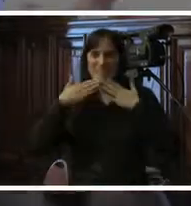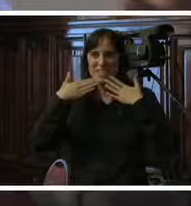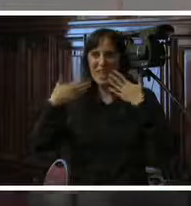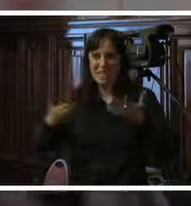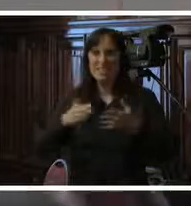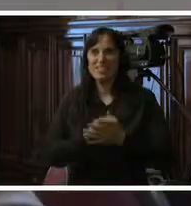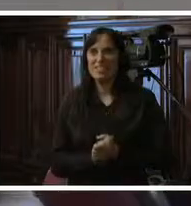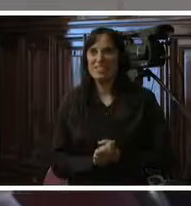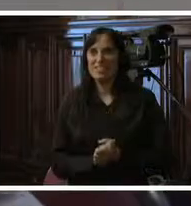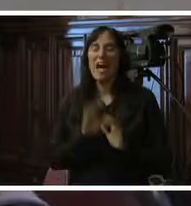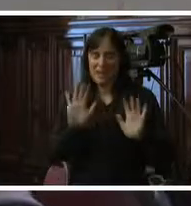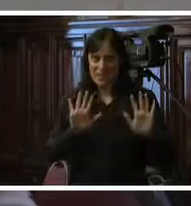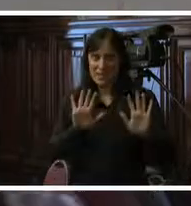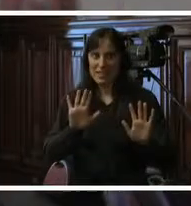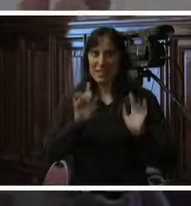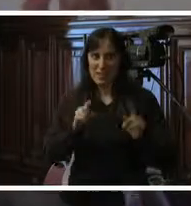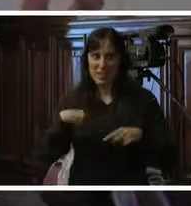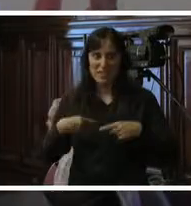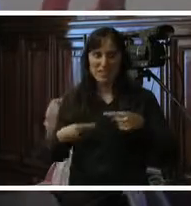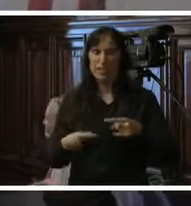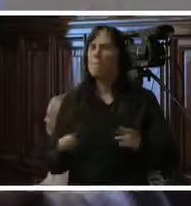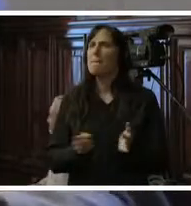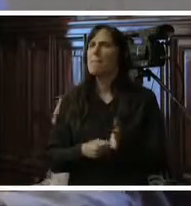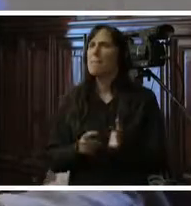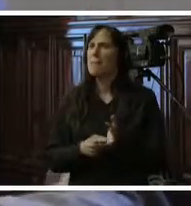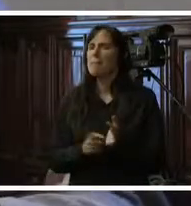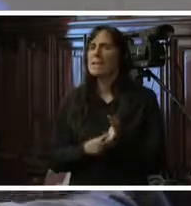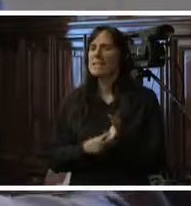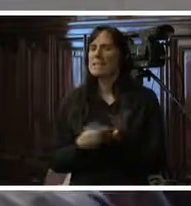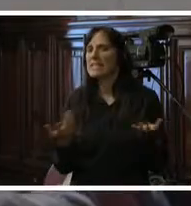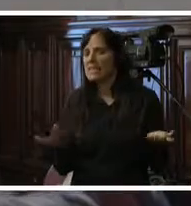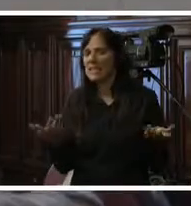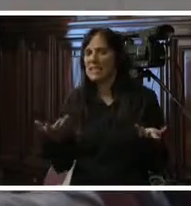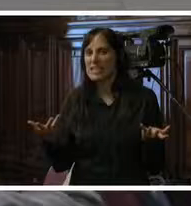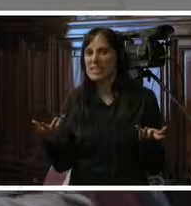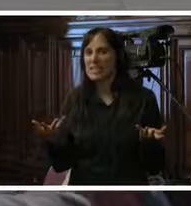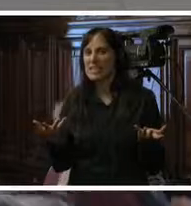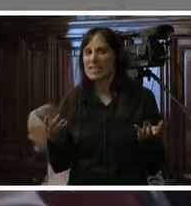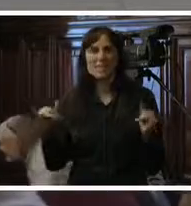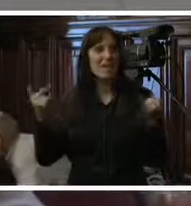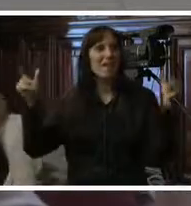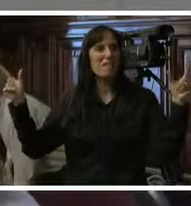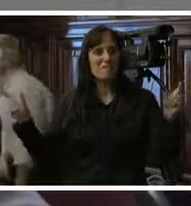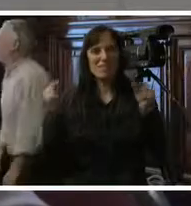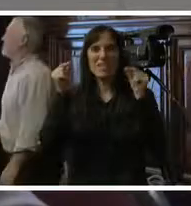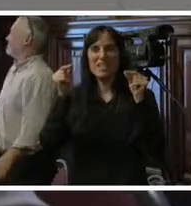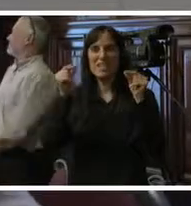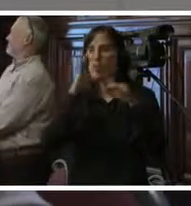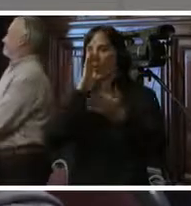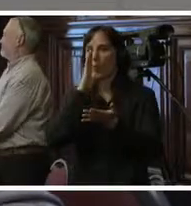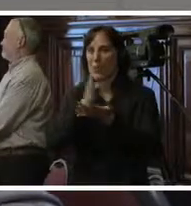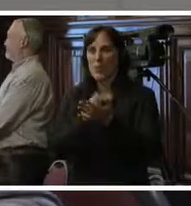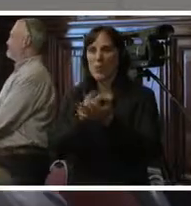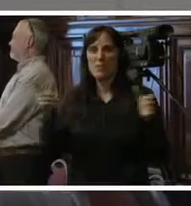And, no, yeah, well, okay, yes, yes, yes, yes. Yes, it's the last hearing. And